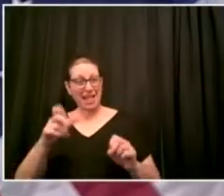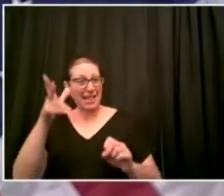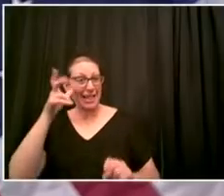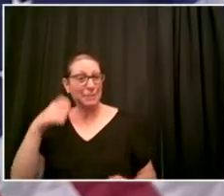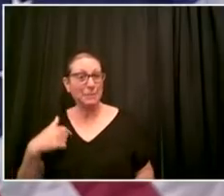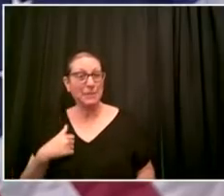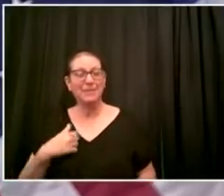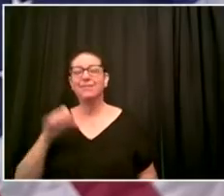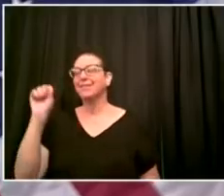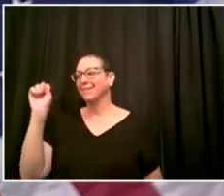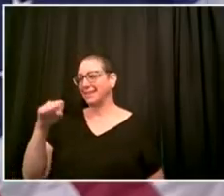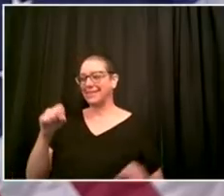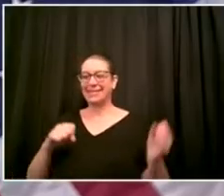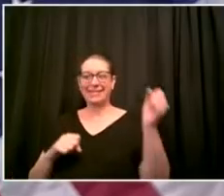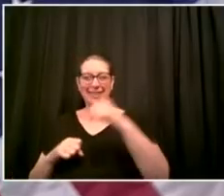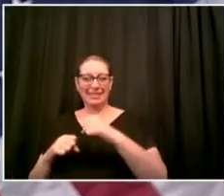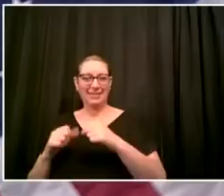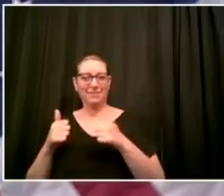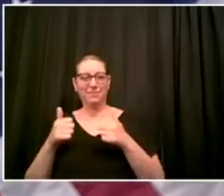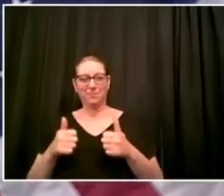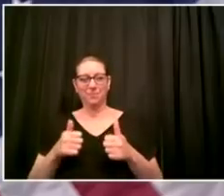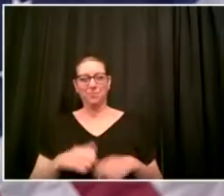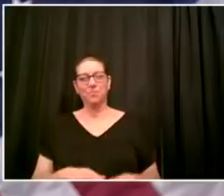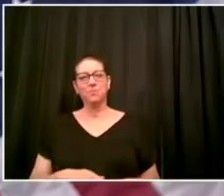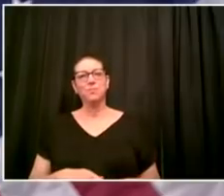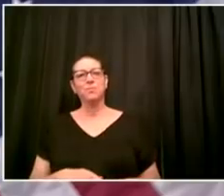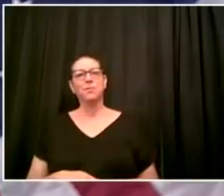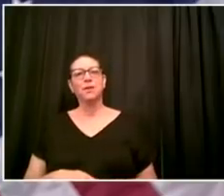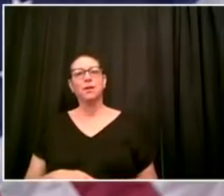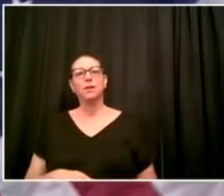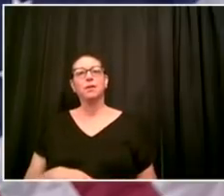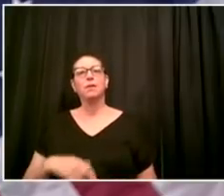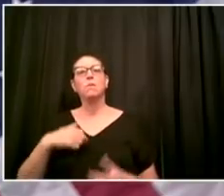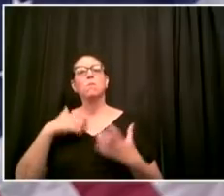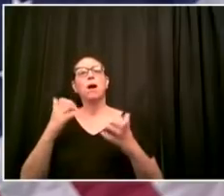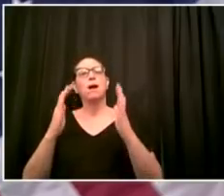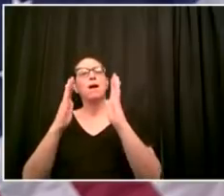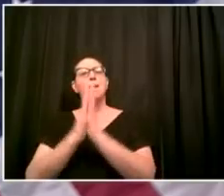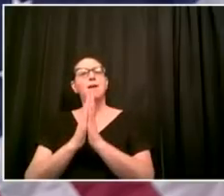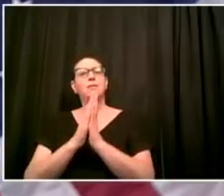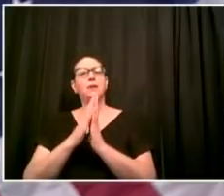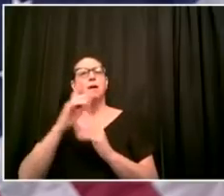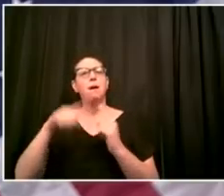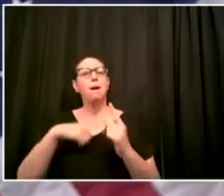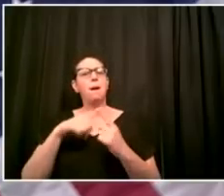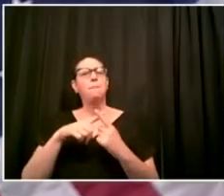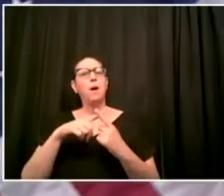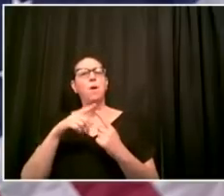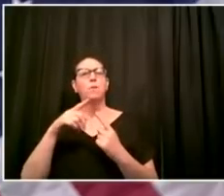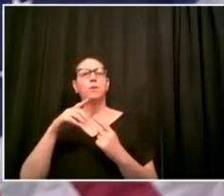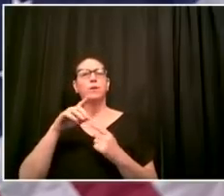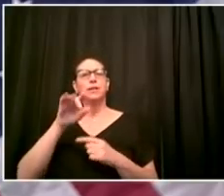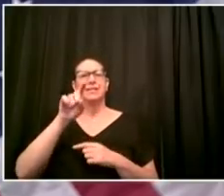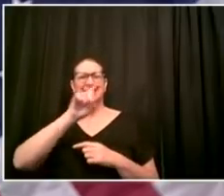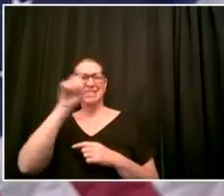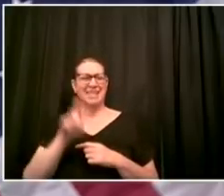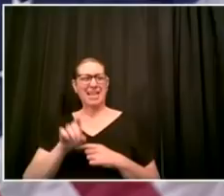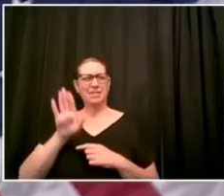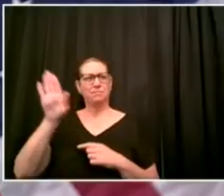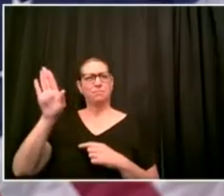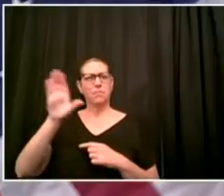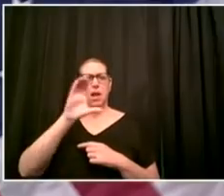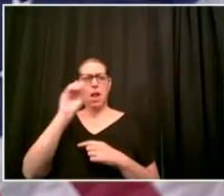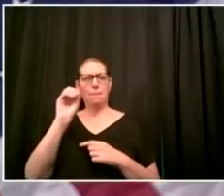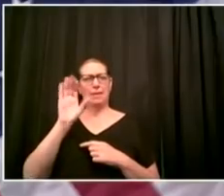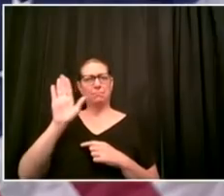wanted to ask about the Texas firm Crew Facilities that's booking some of the hotels